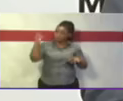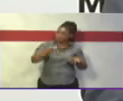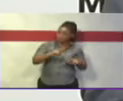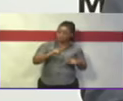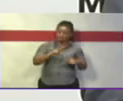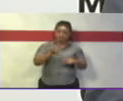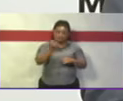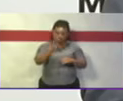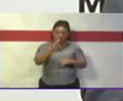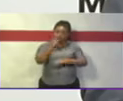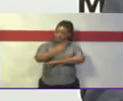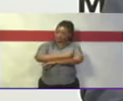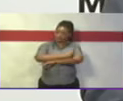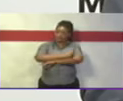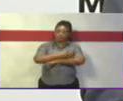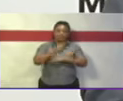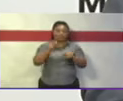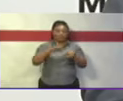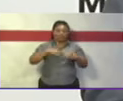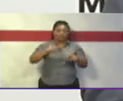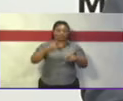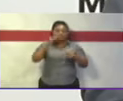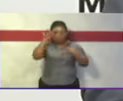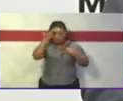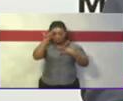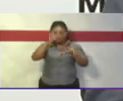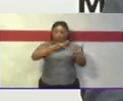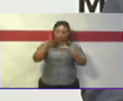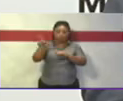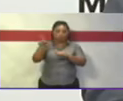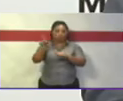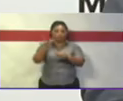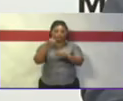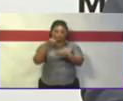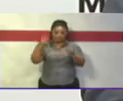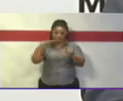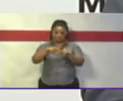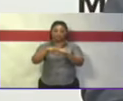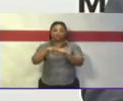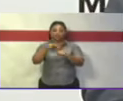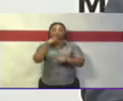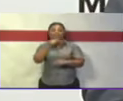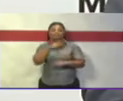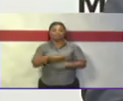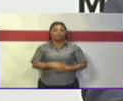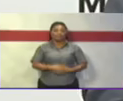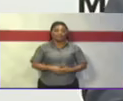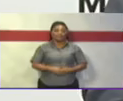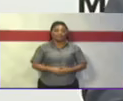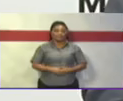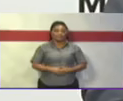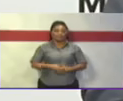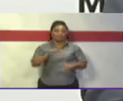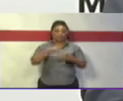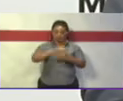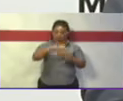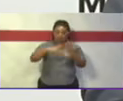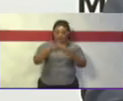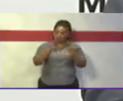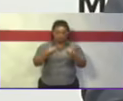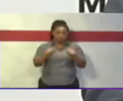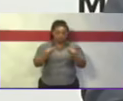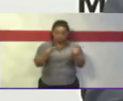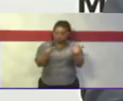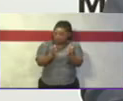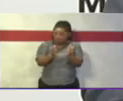symptoms, be tested as soon as you can. Of course, be wary of contacts. Try to keep your contact group to a minimum as much as you can